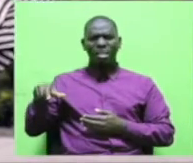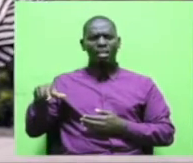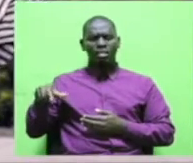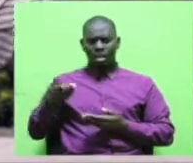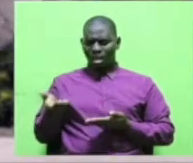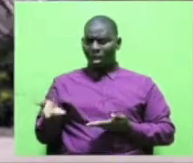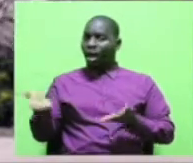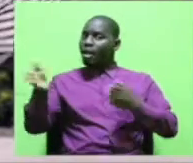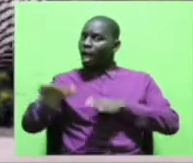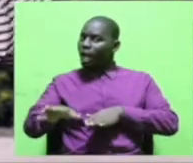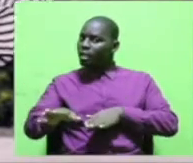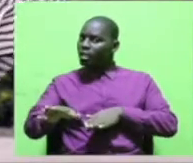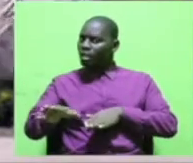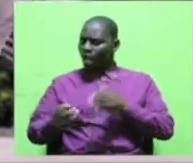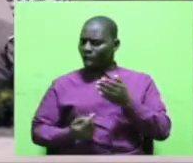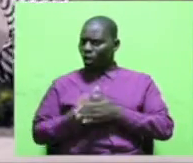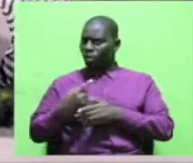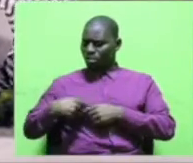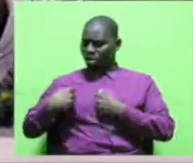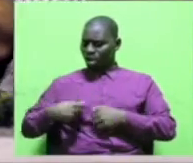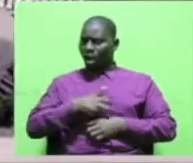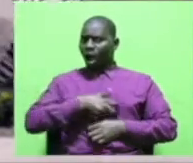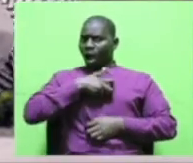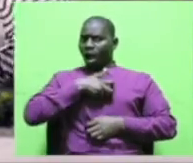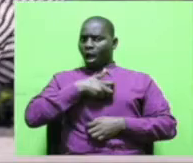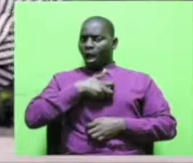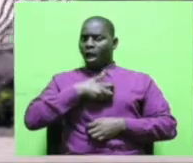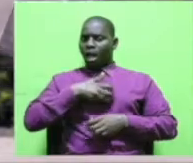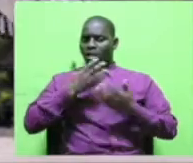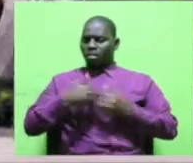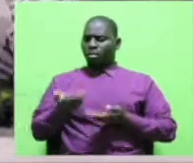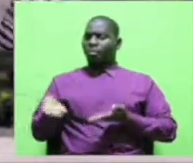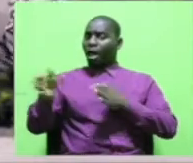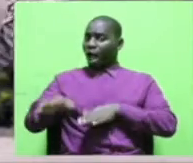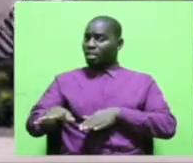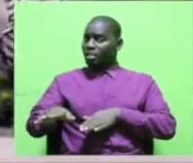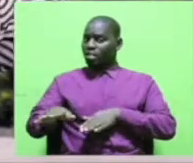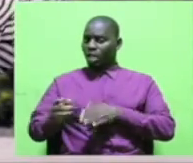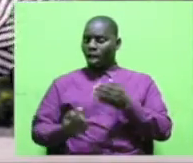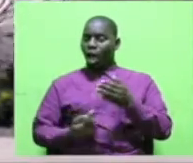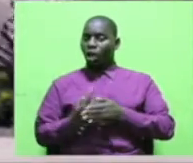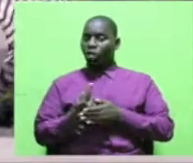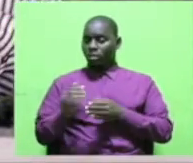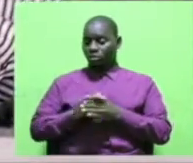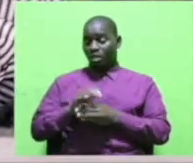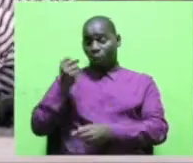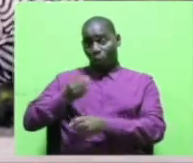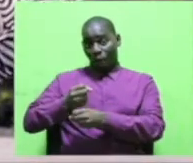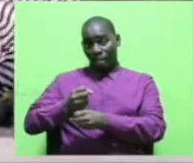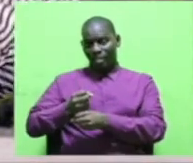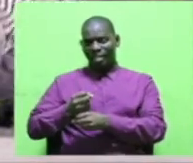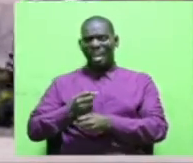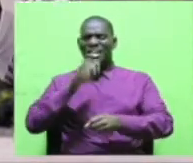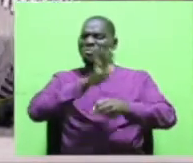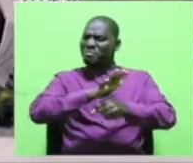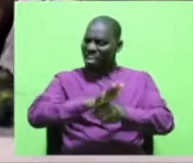died of a heart attack, or somebody passed away because his heart stopped working, and many other